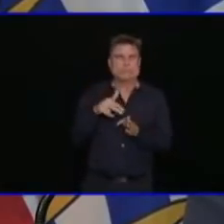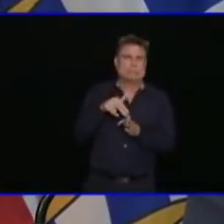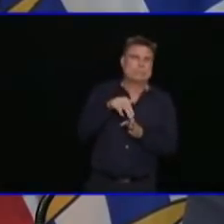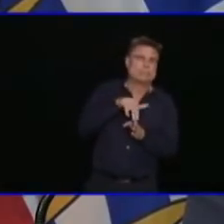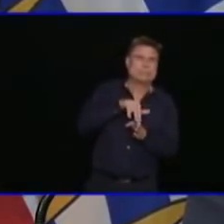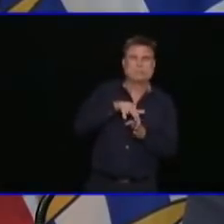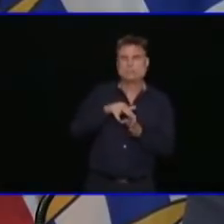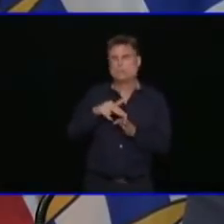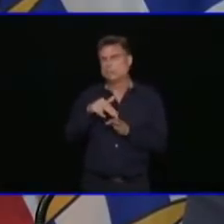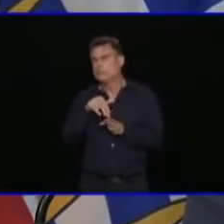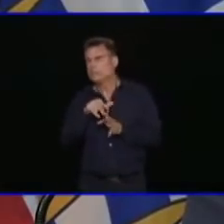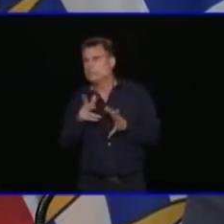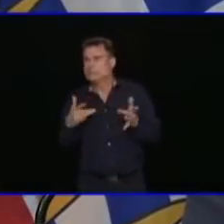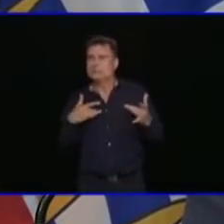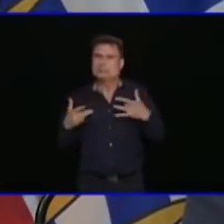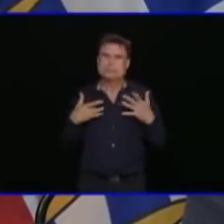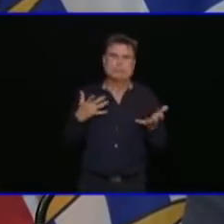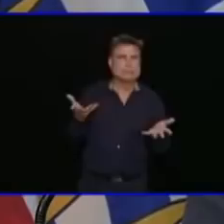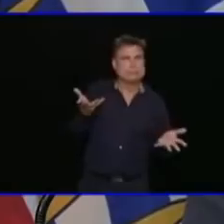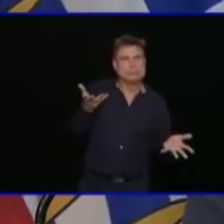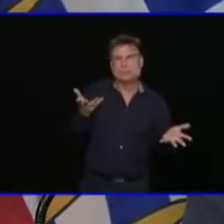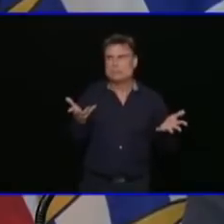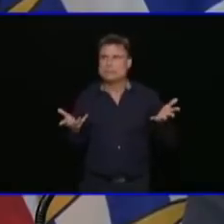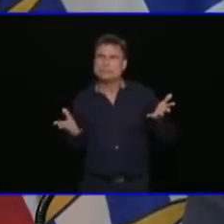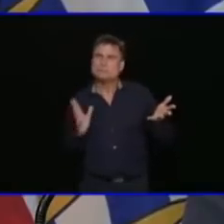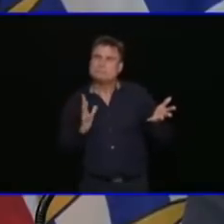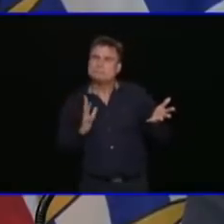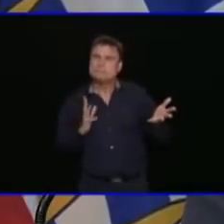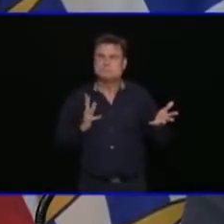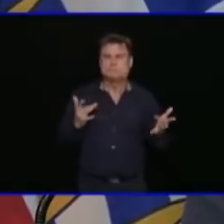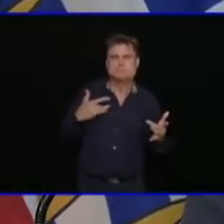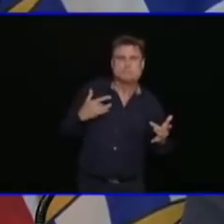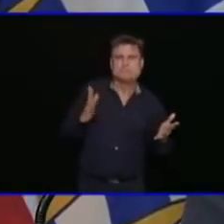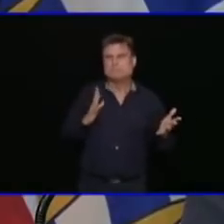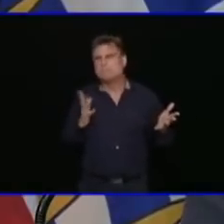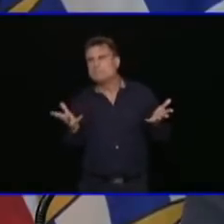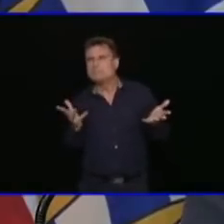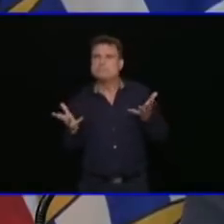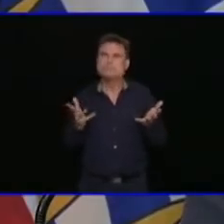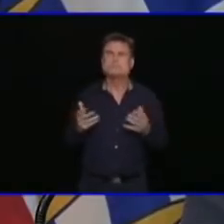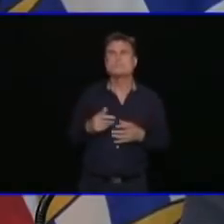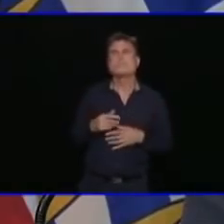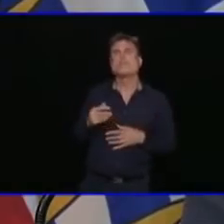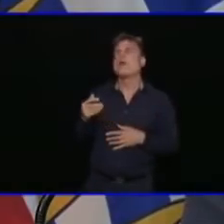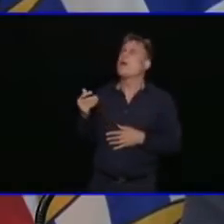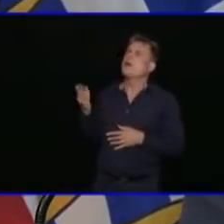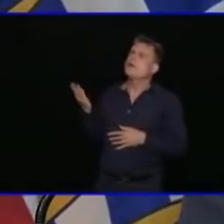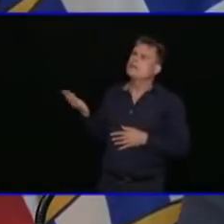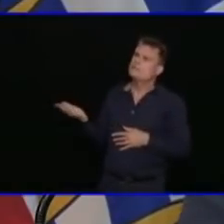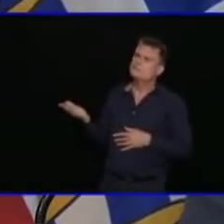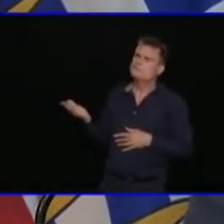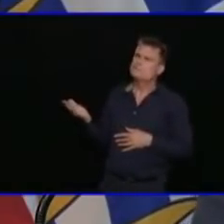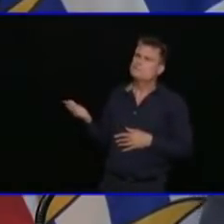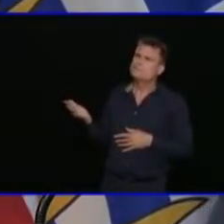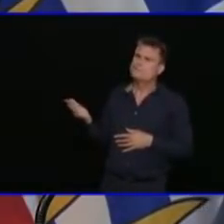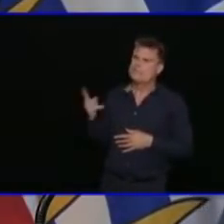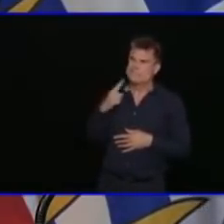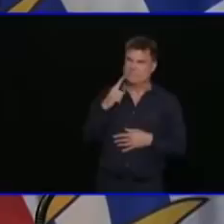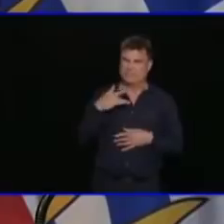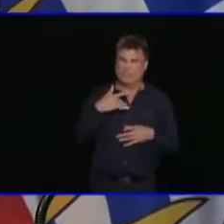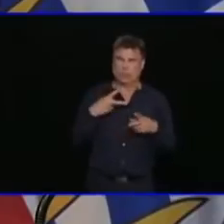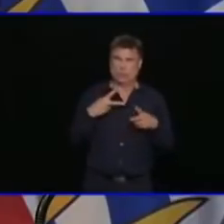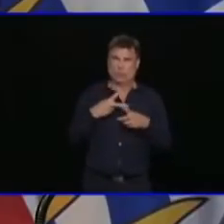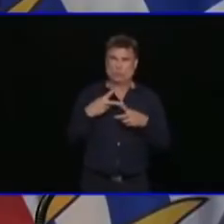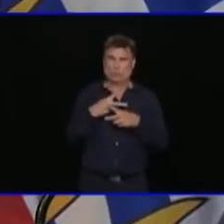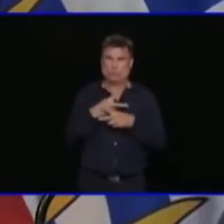up? And if so, what's the timeline or the parameters for what it could look like on the other side of that tipping point? Yeah,